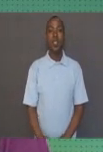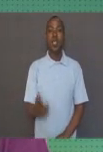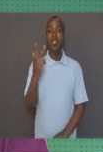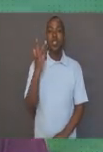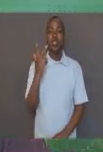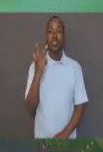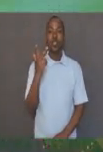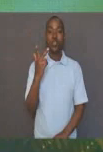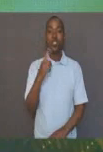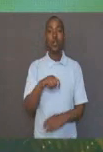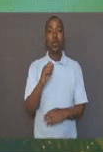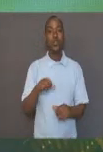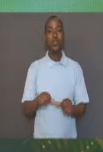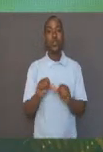lesson.